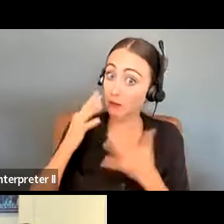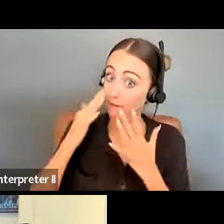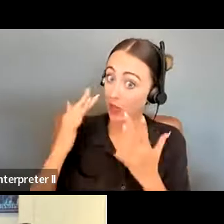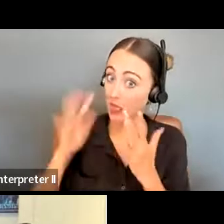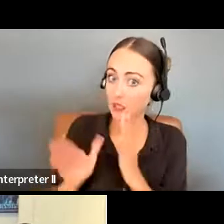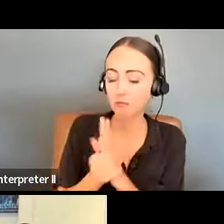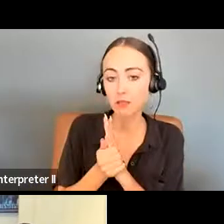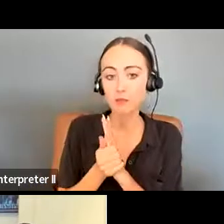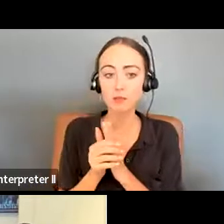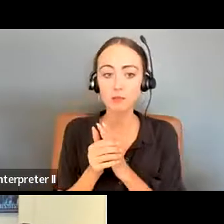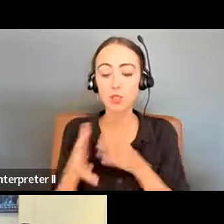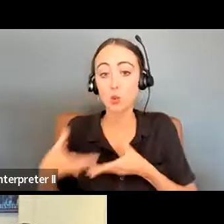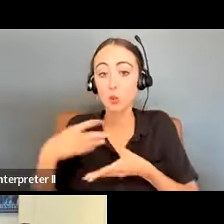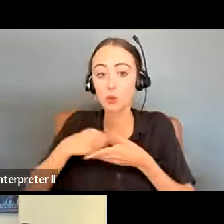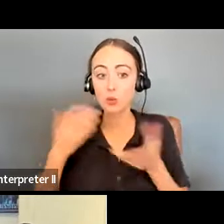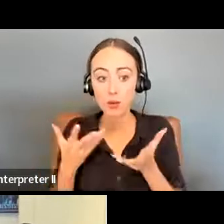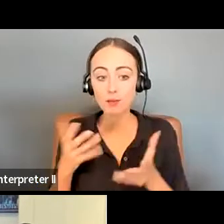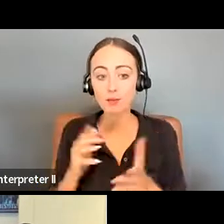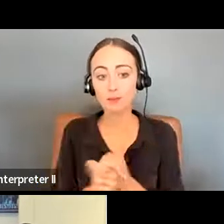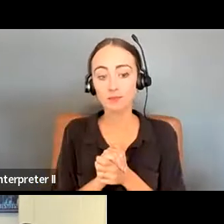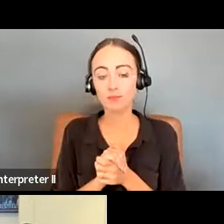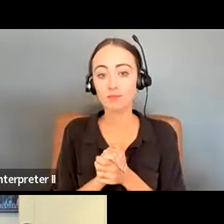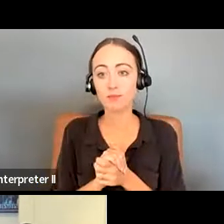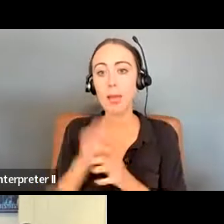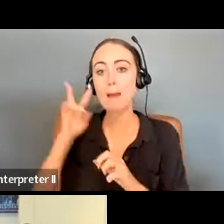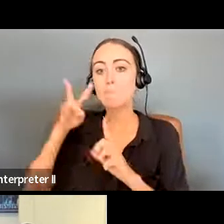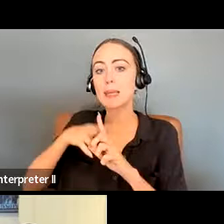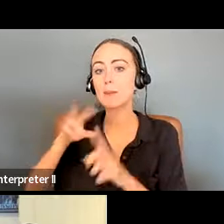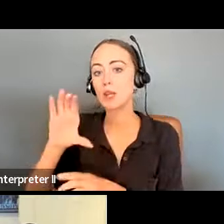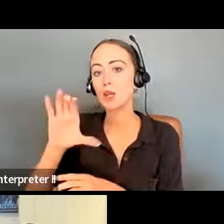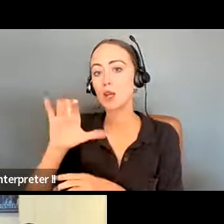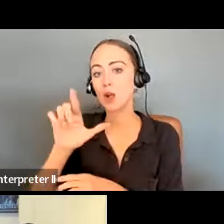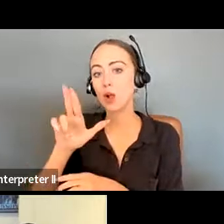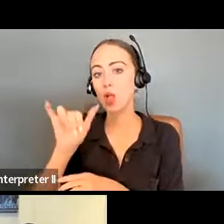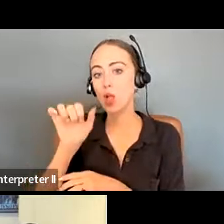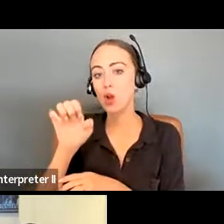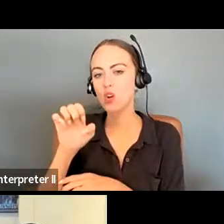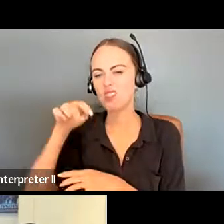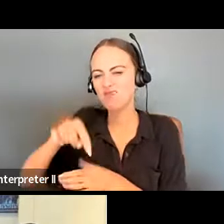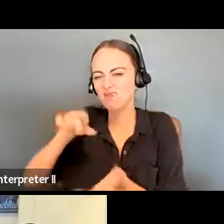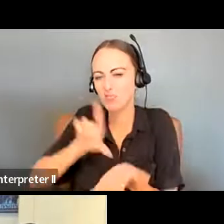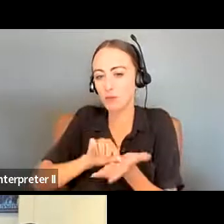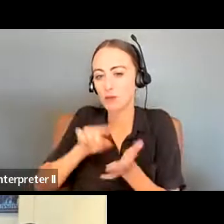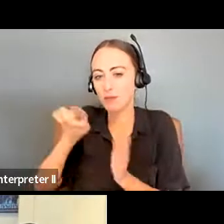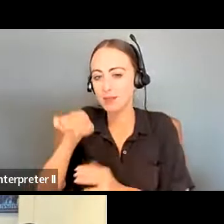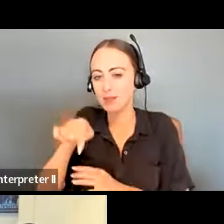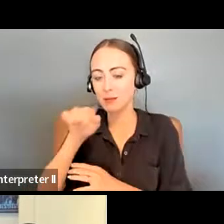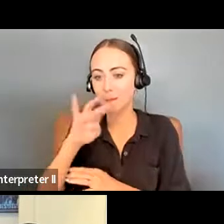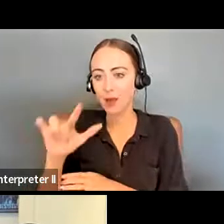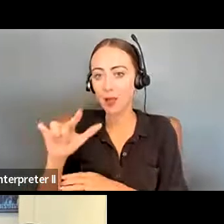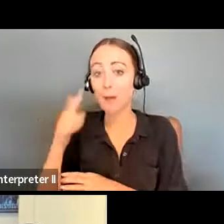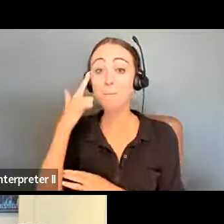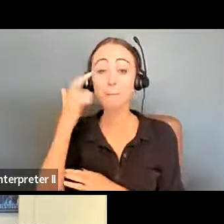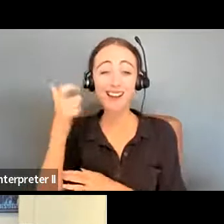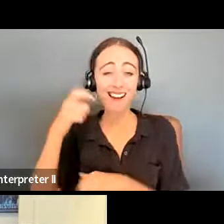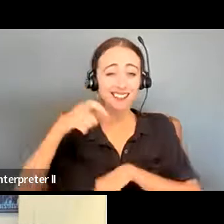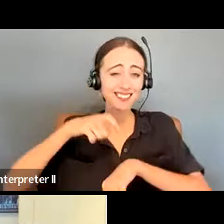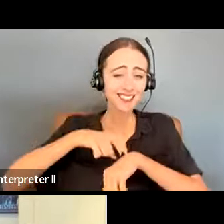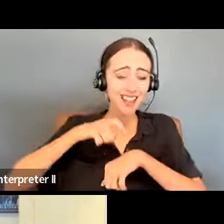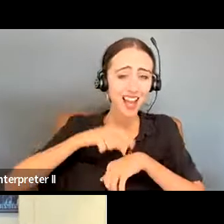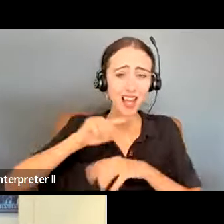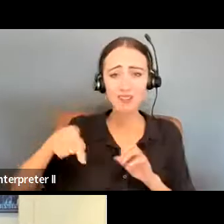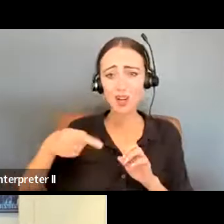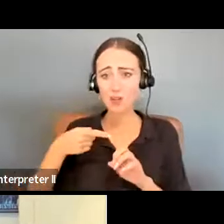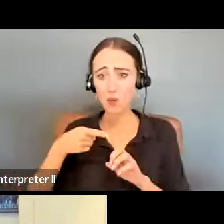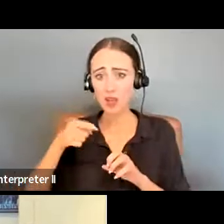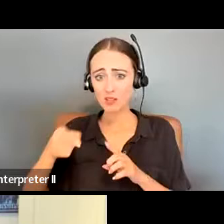amendment to incorporate an applicability clause into the print of the bill. Due to timing of when the FIS for